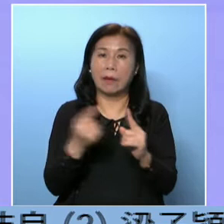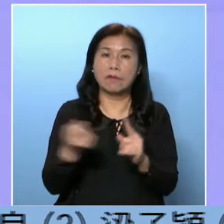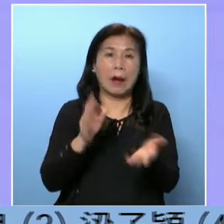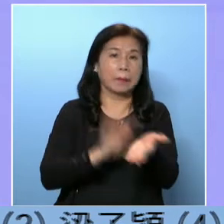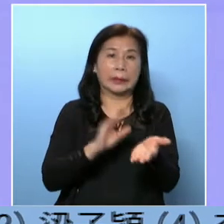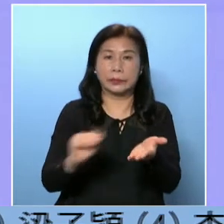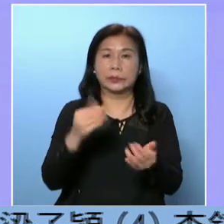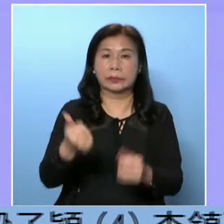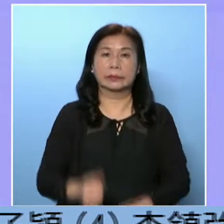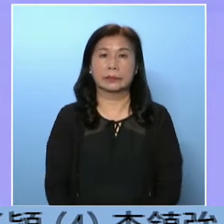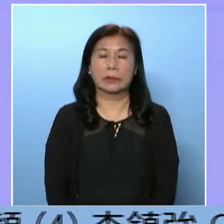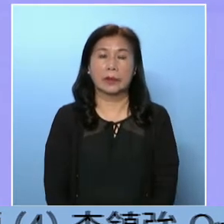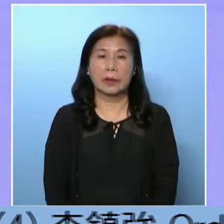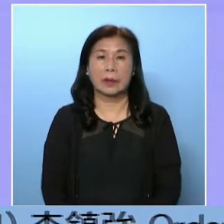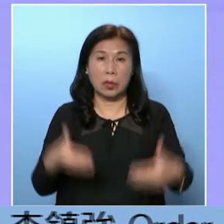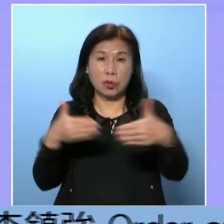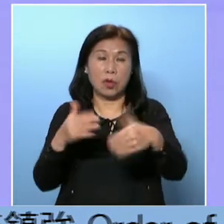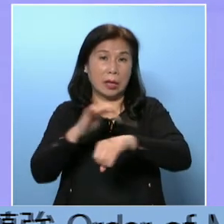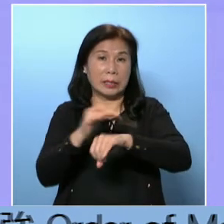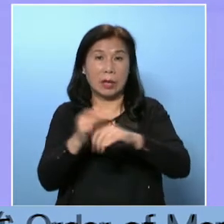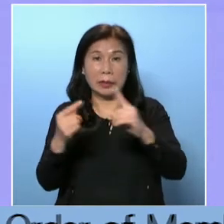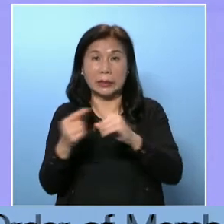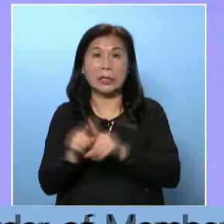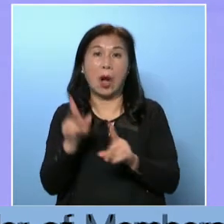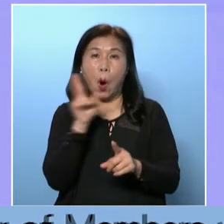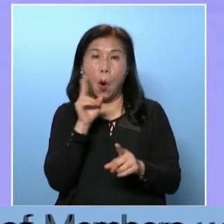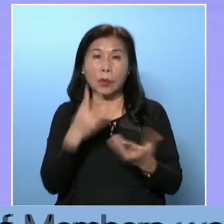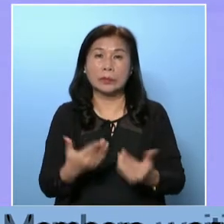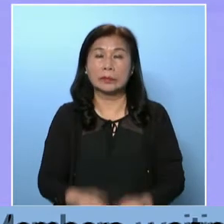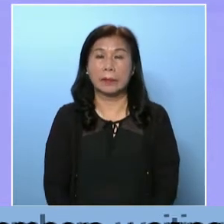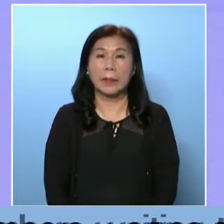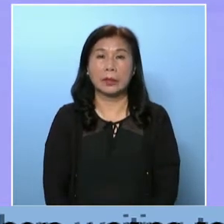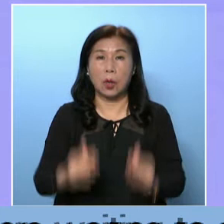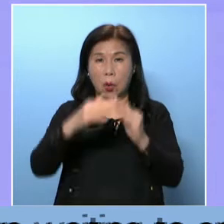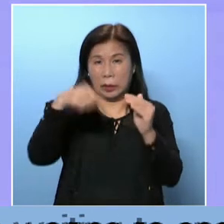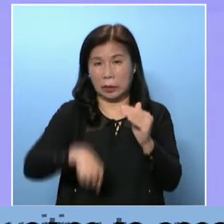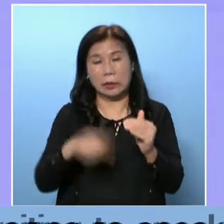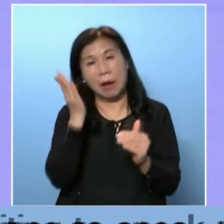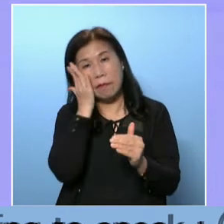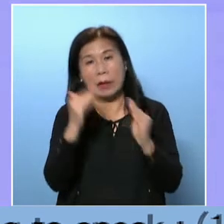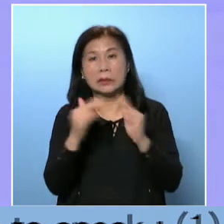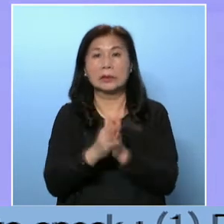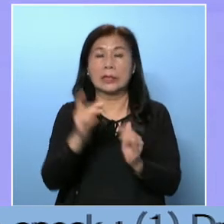our resources and provide the appropriate support for patients. Madam Deputy,